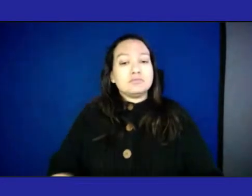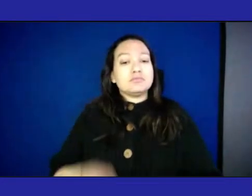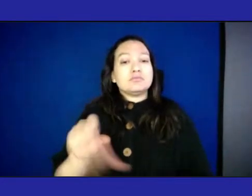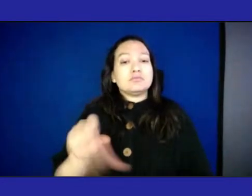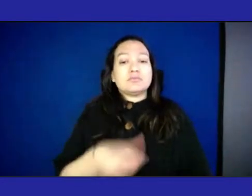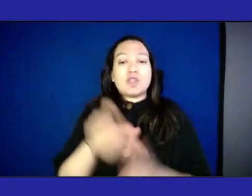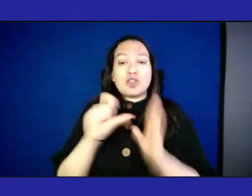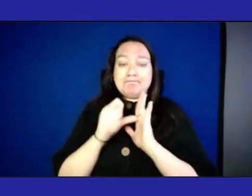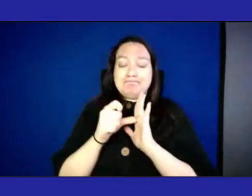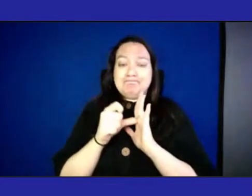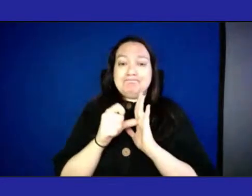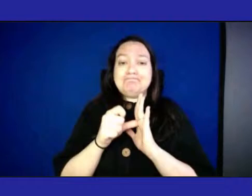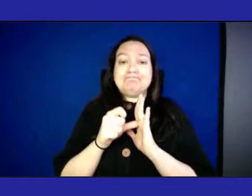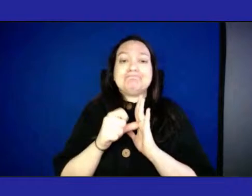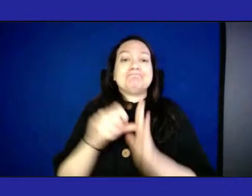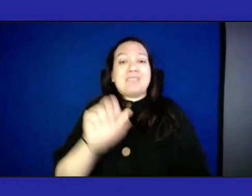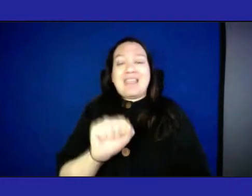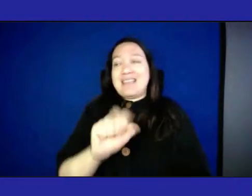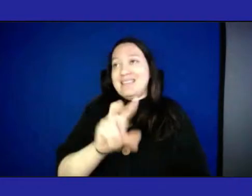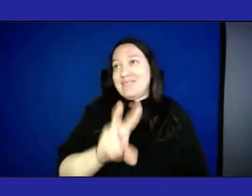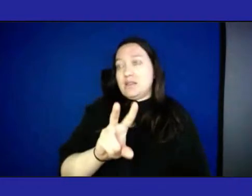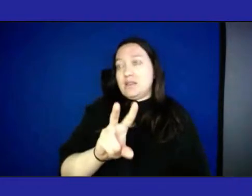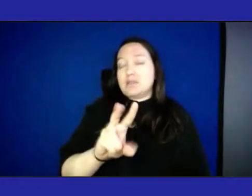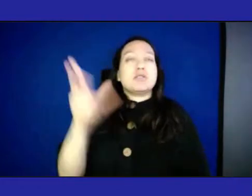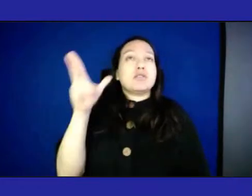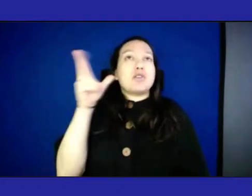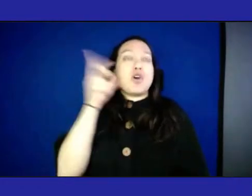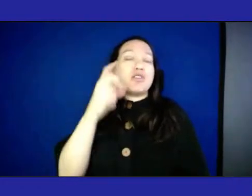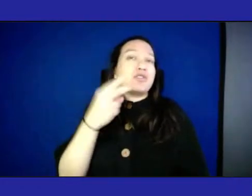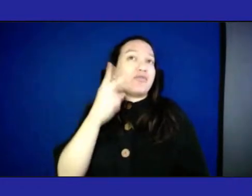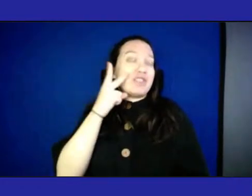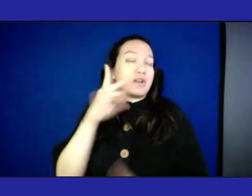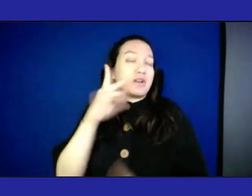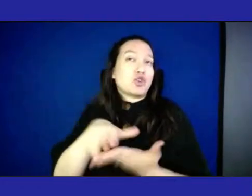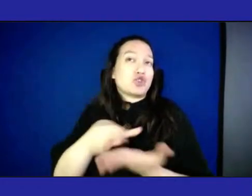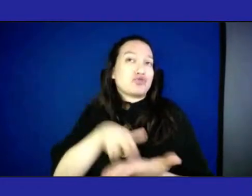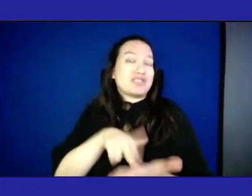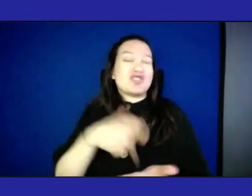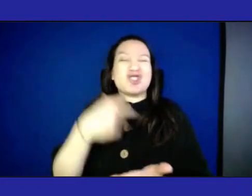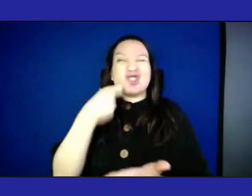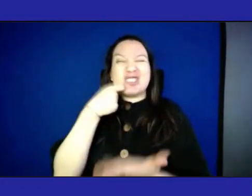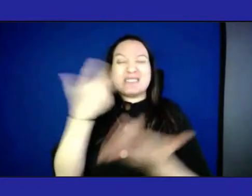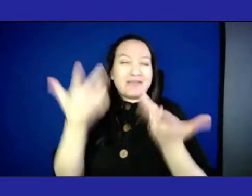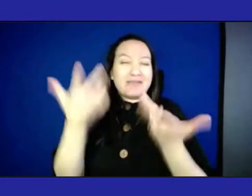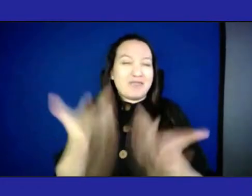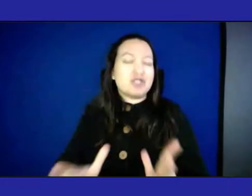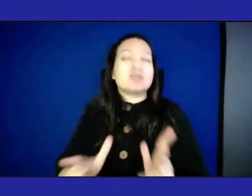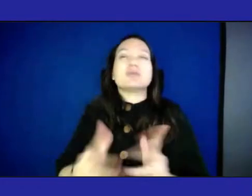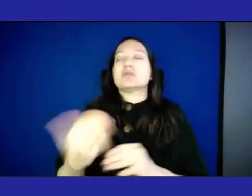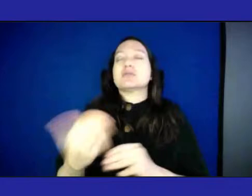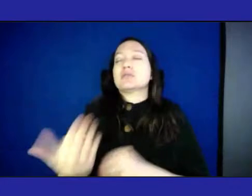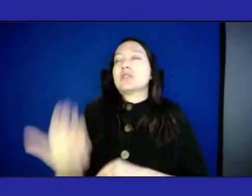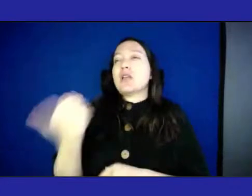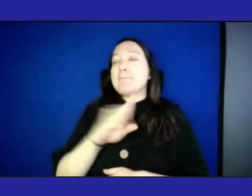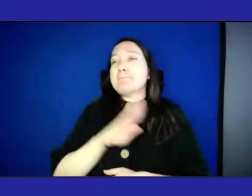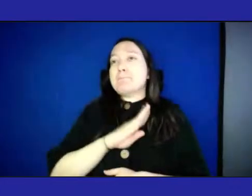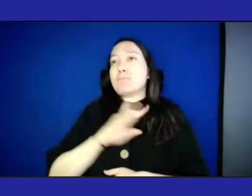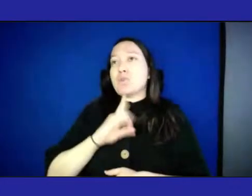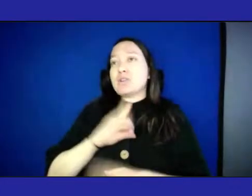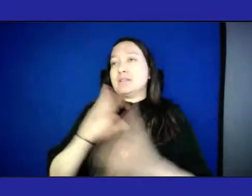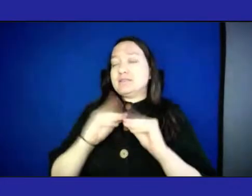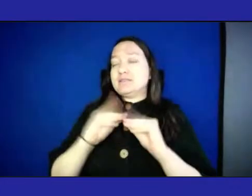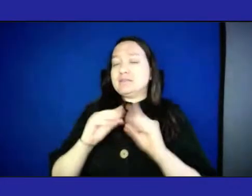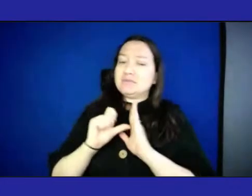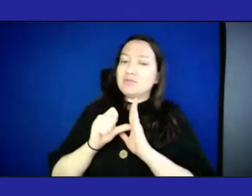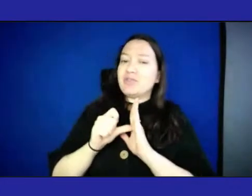our audiovisual contract that we just completed at the last board meeting. The significance here is